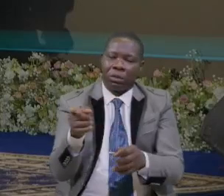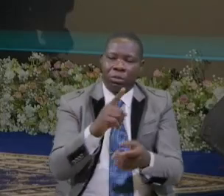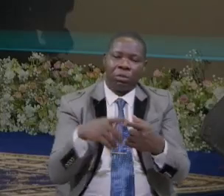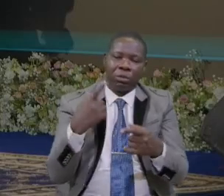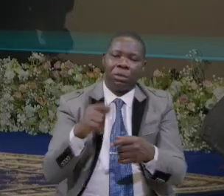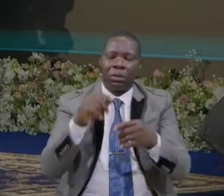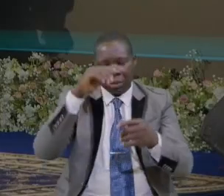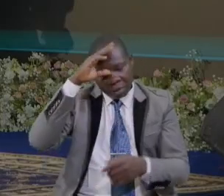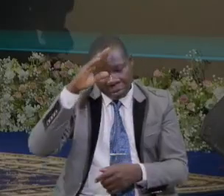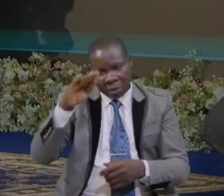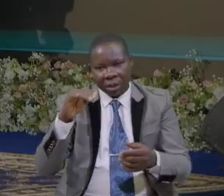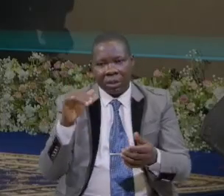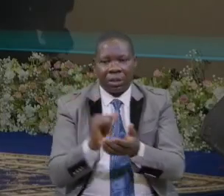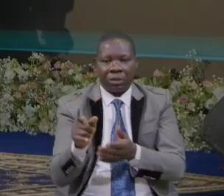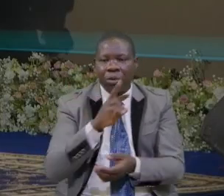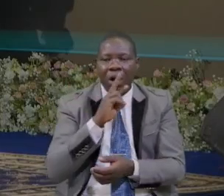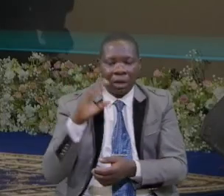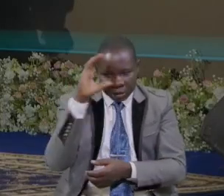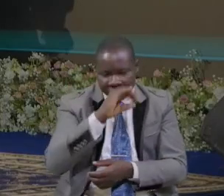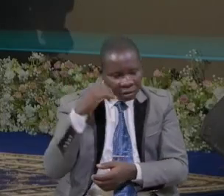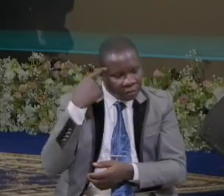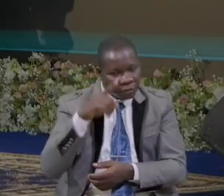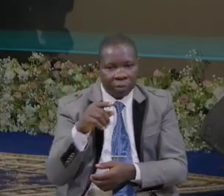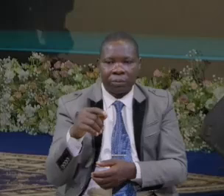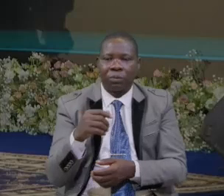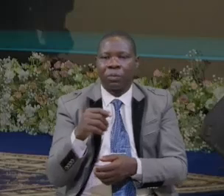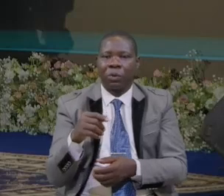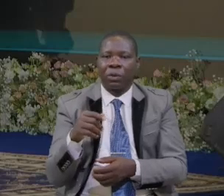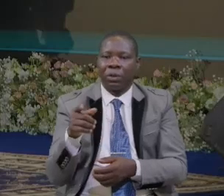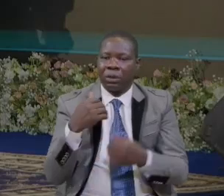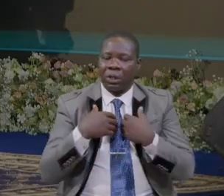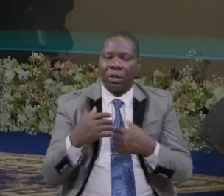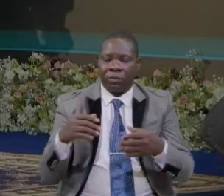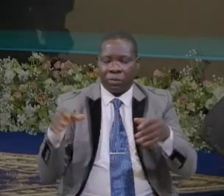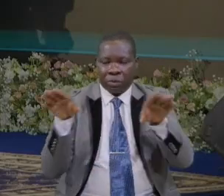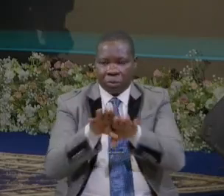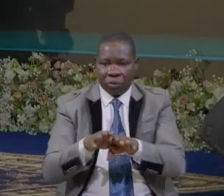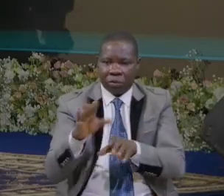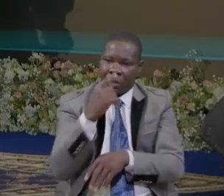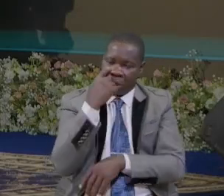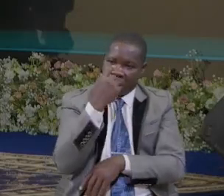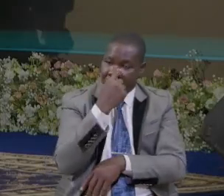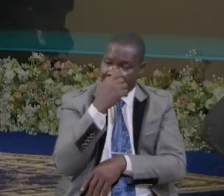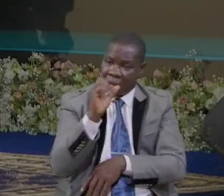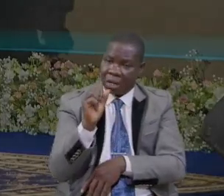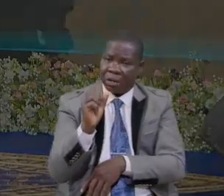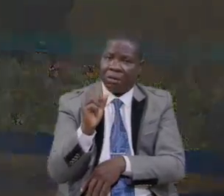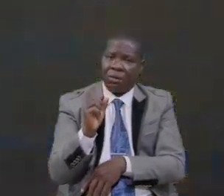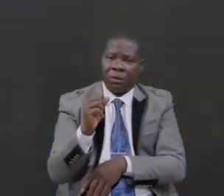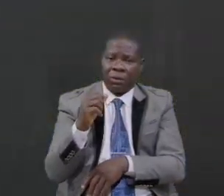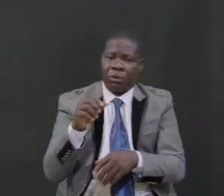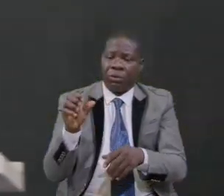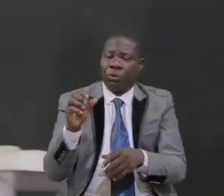you're looking for. Already, he obstructed their sight for not to see him, recognize